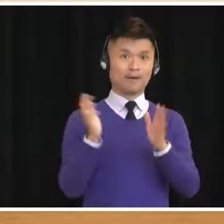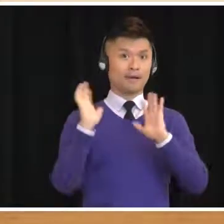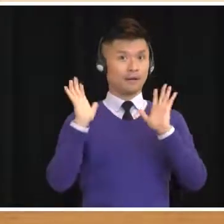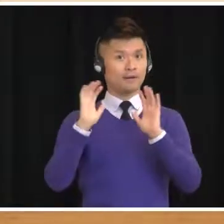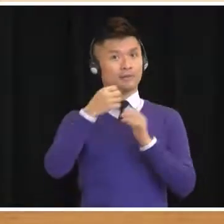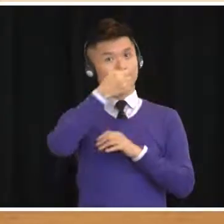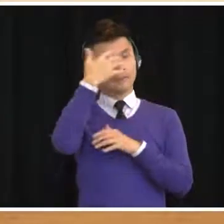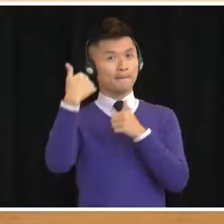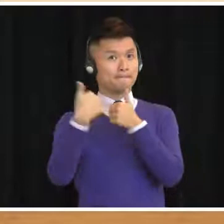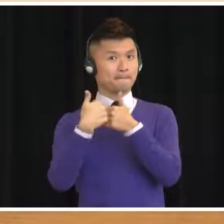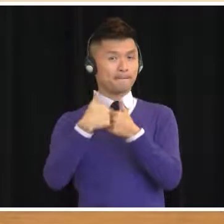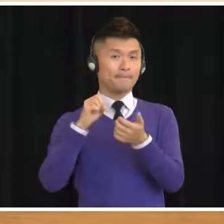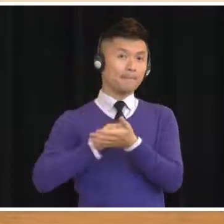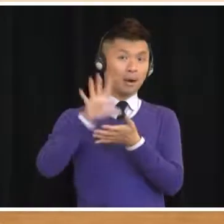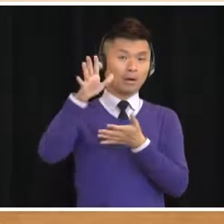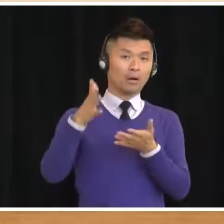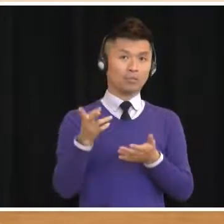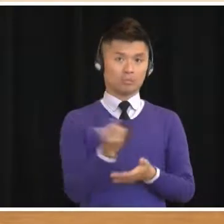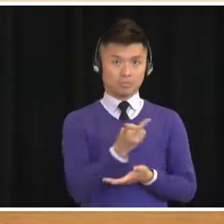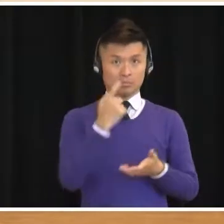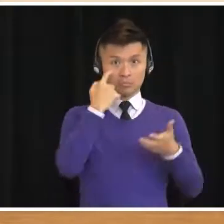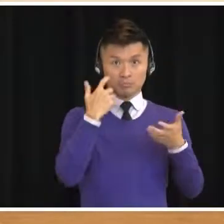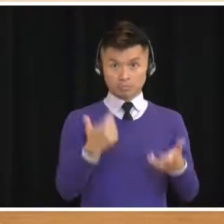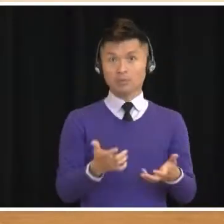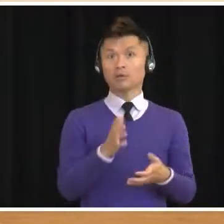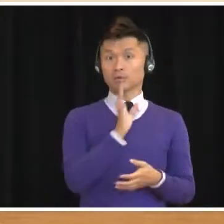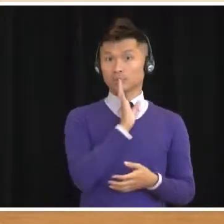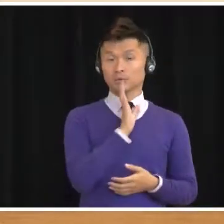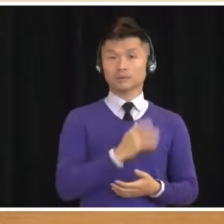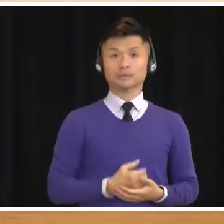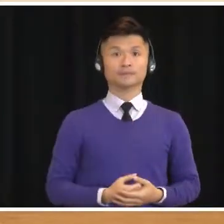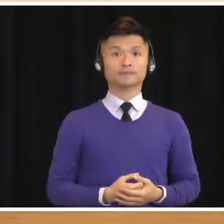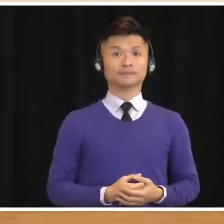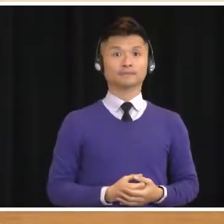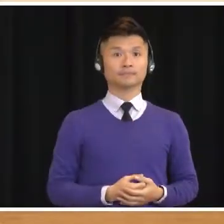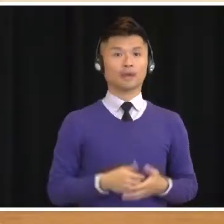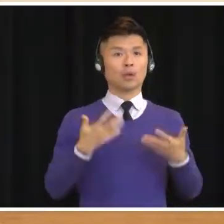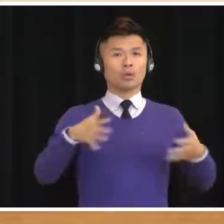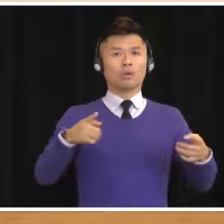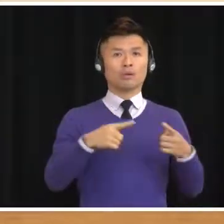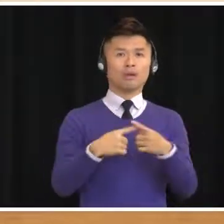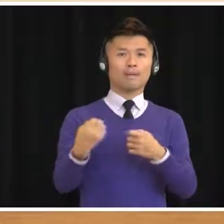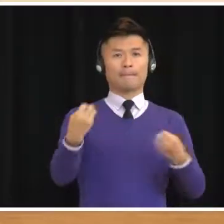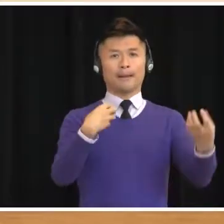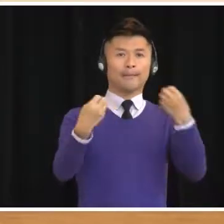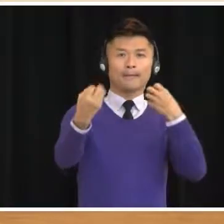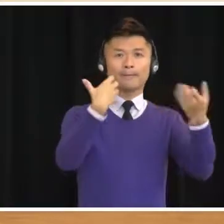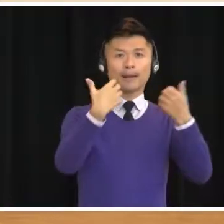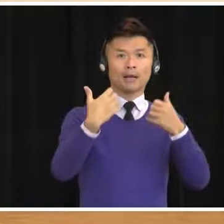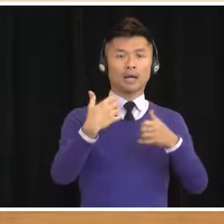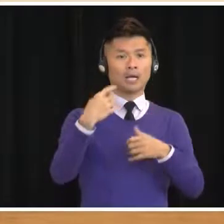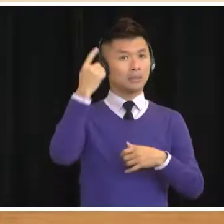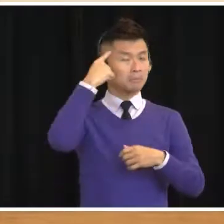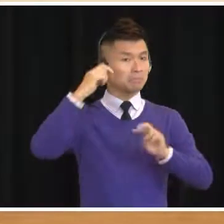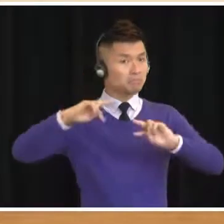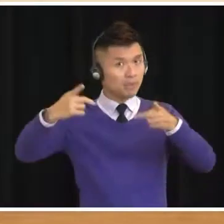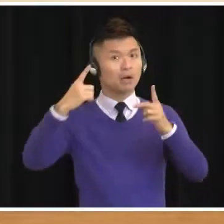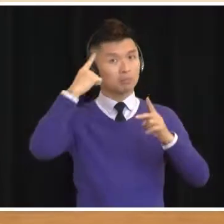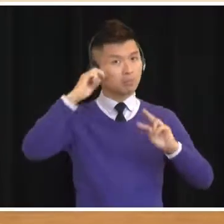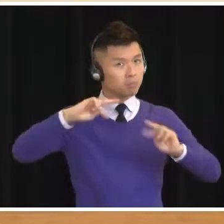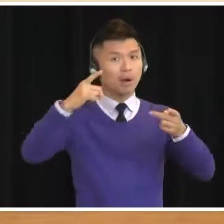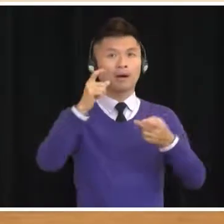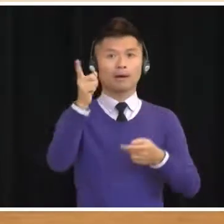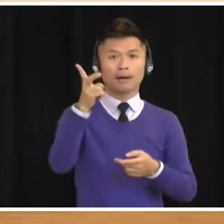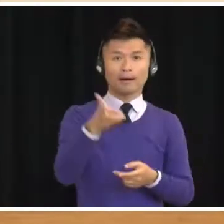Many people were talking about the idea of a mindset, and a mindset that really doesn't see children as competent